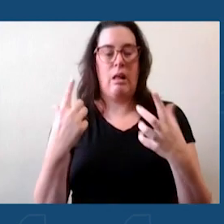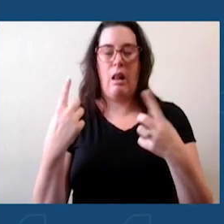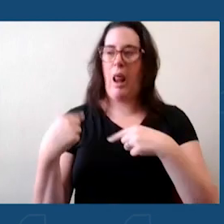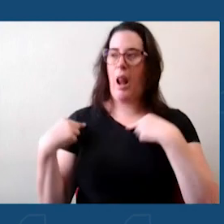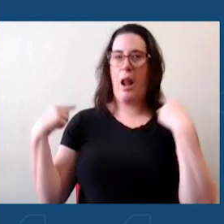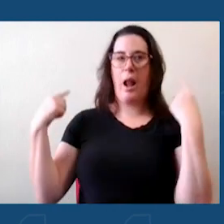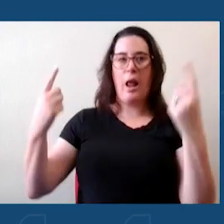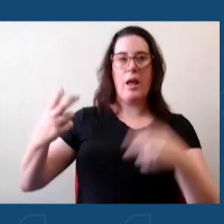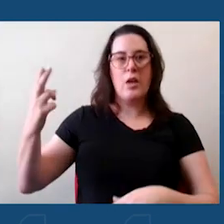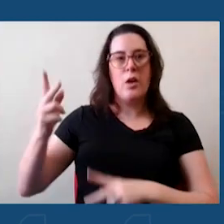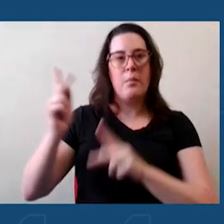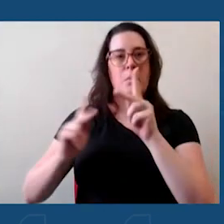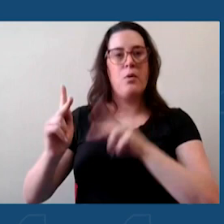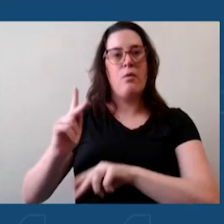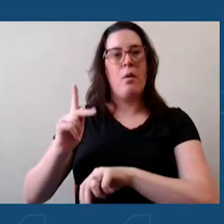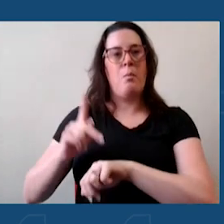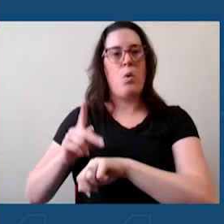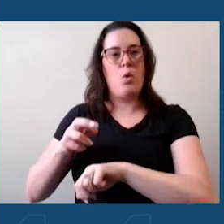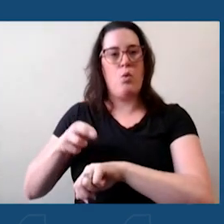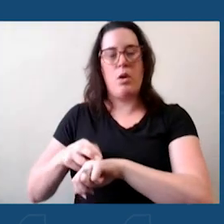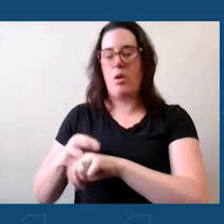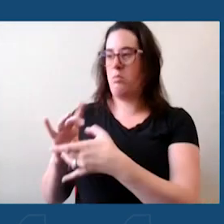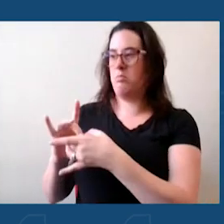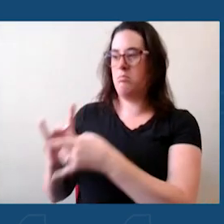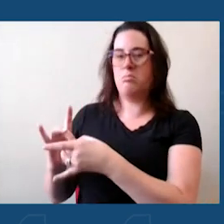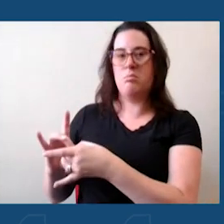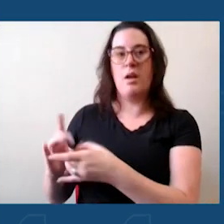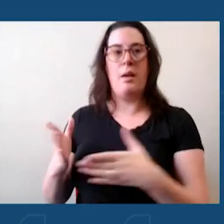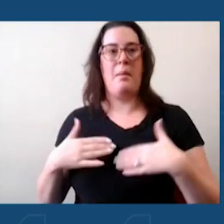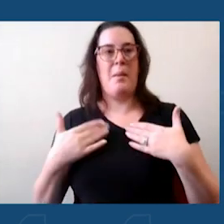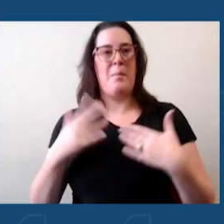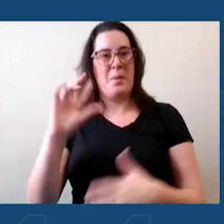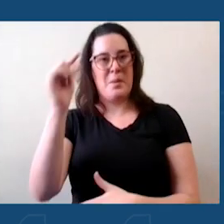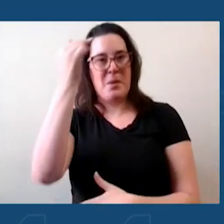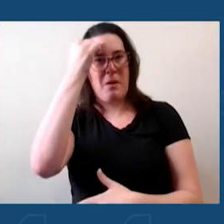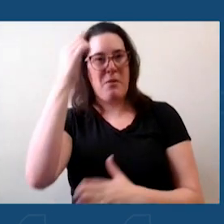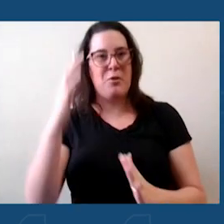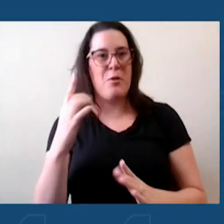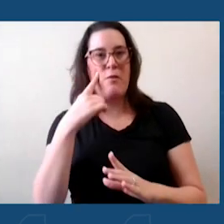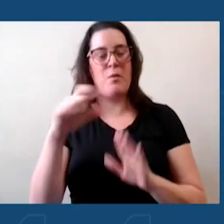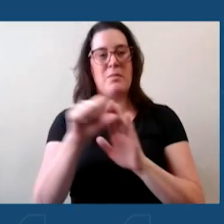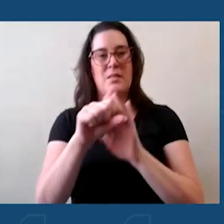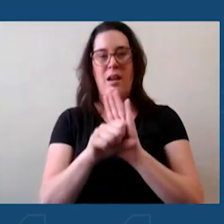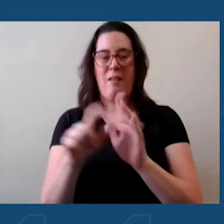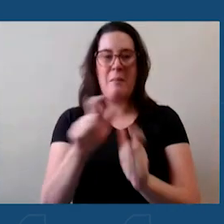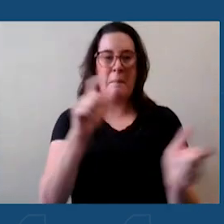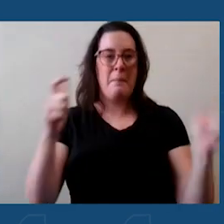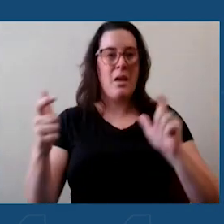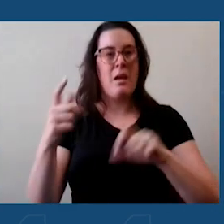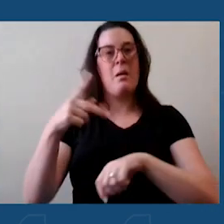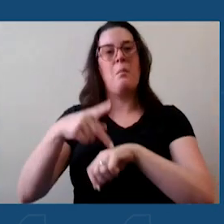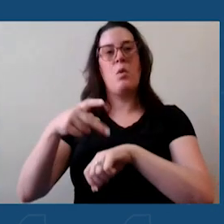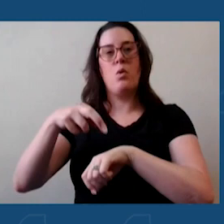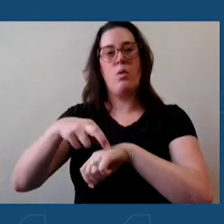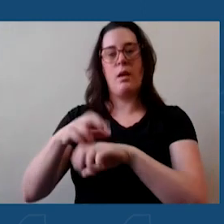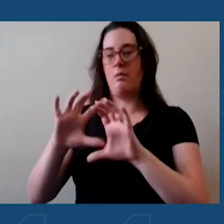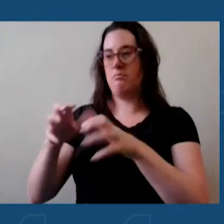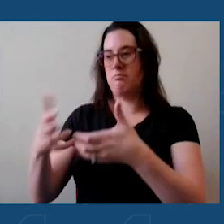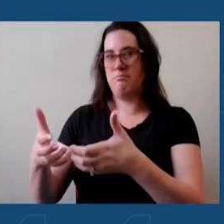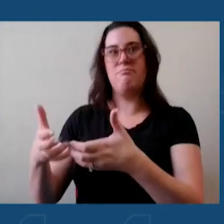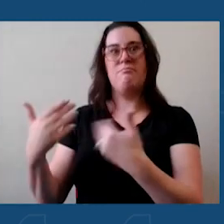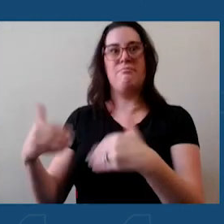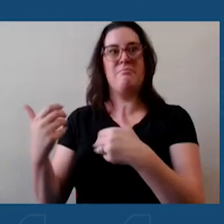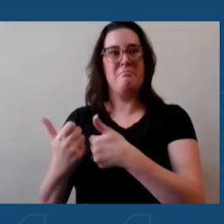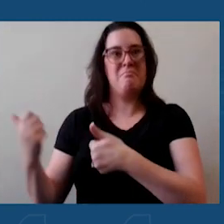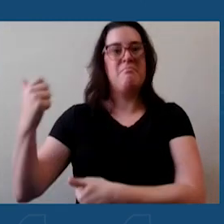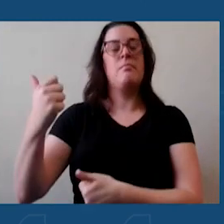of Puerto Rico, and I'm very proud to be the governor of a state with one of the largest Puerto Rican populations in our nation. And when you think about